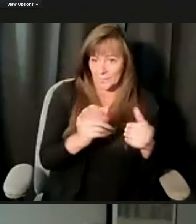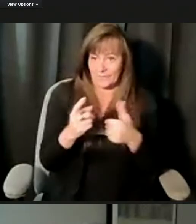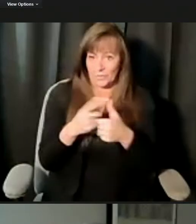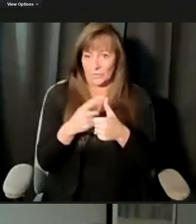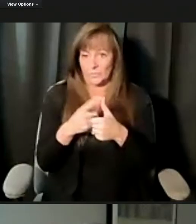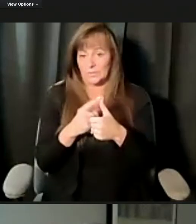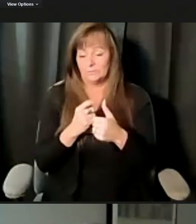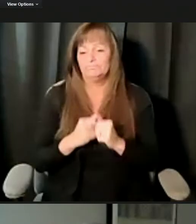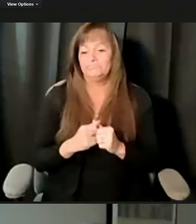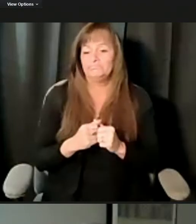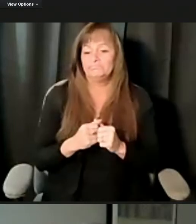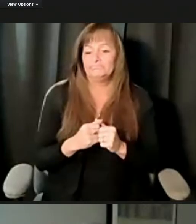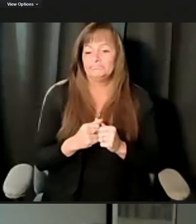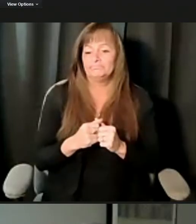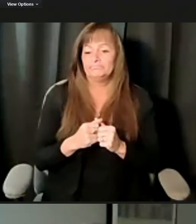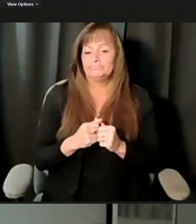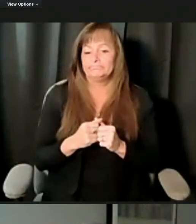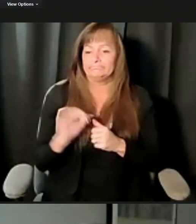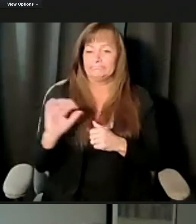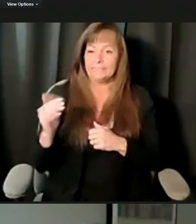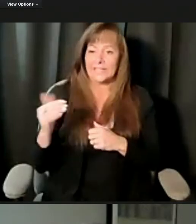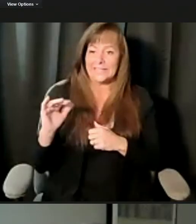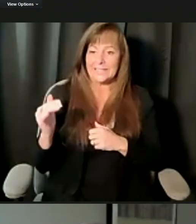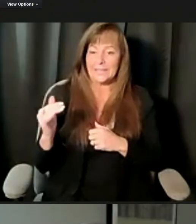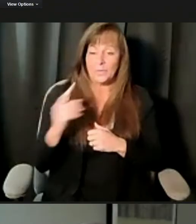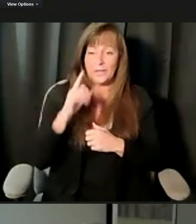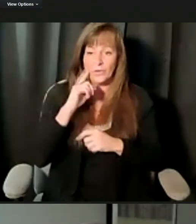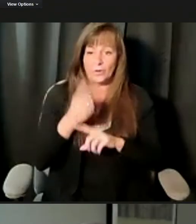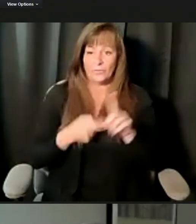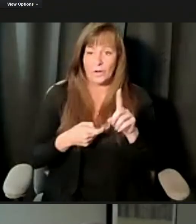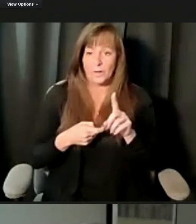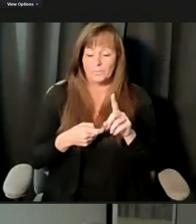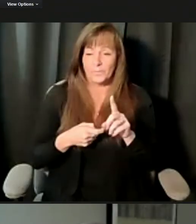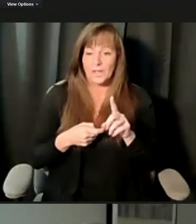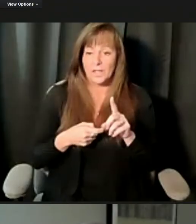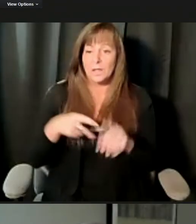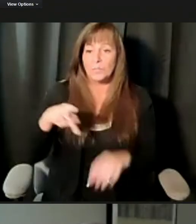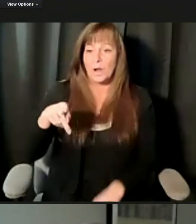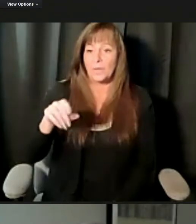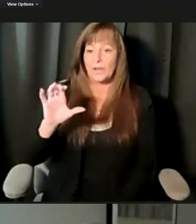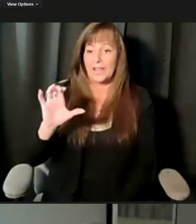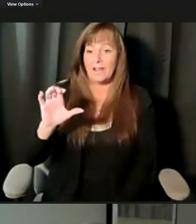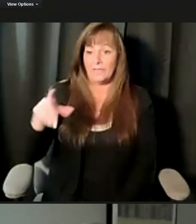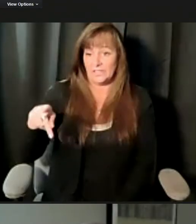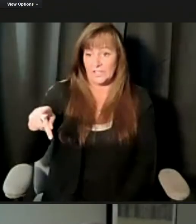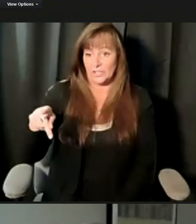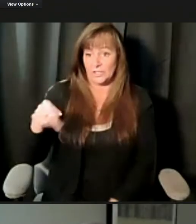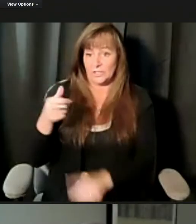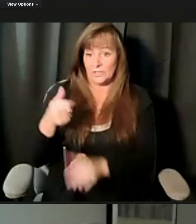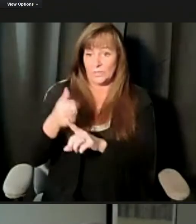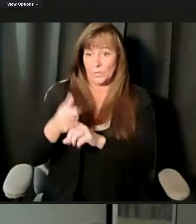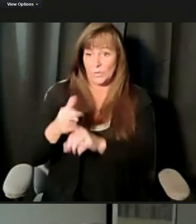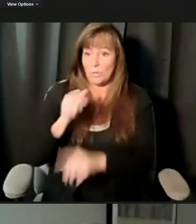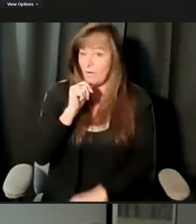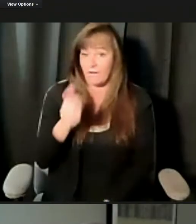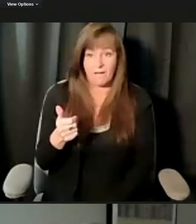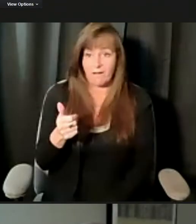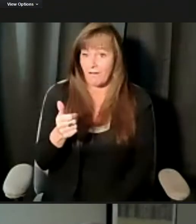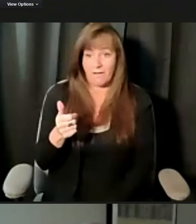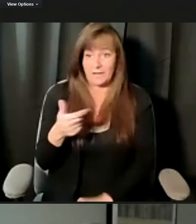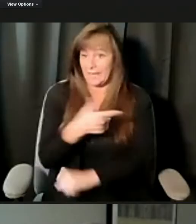is, it does seem we've heard from some primary care physicians who are not